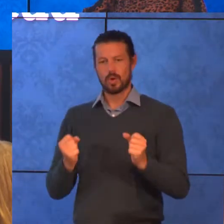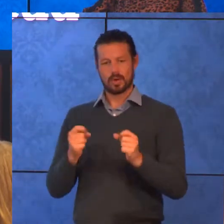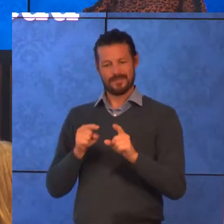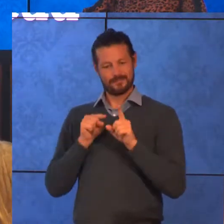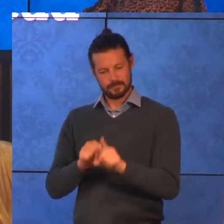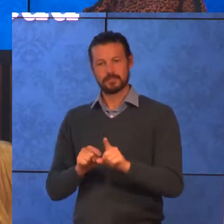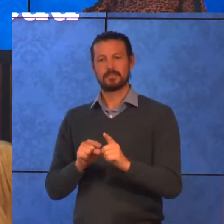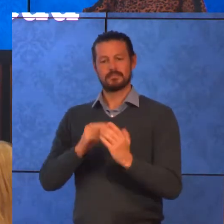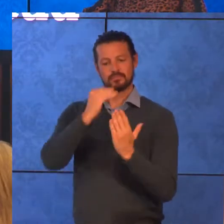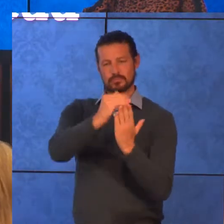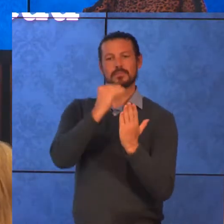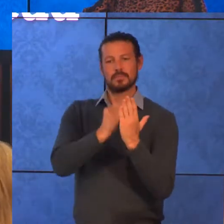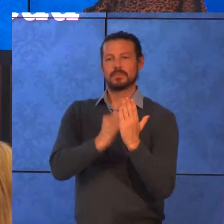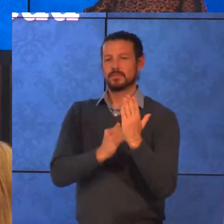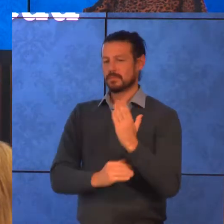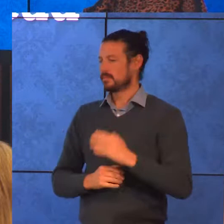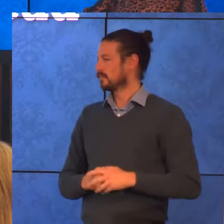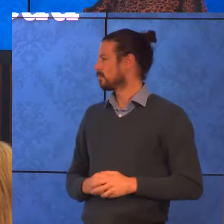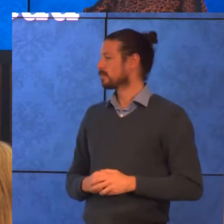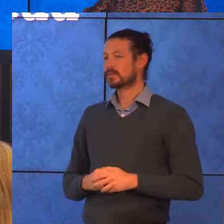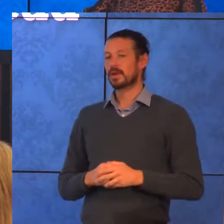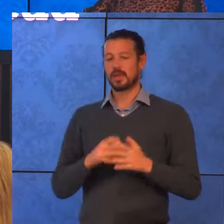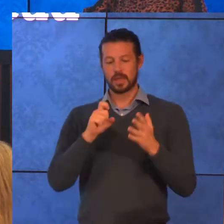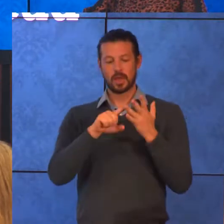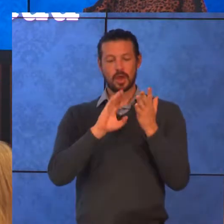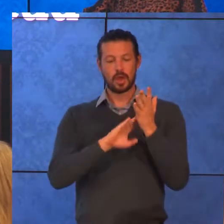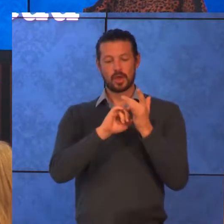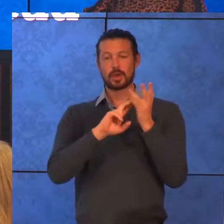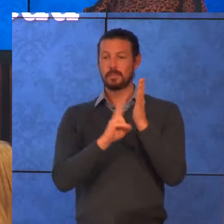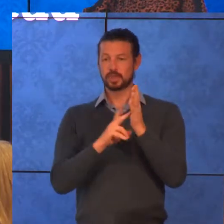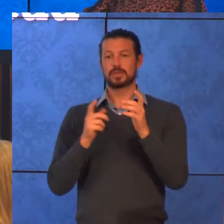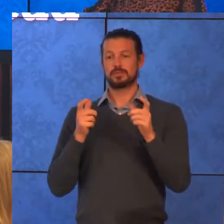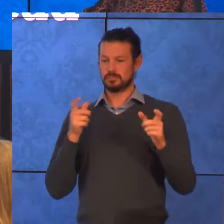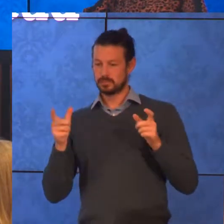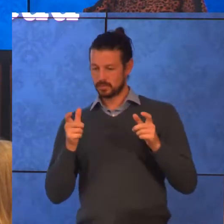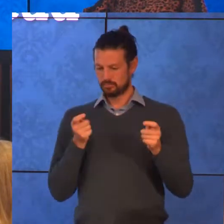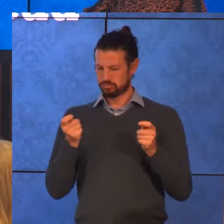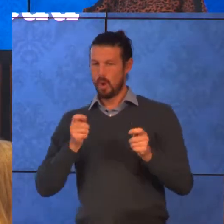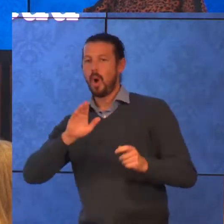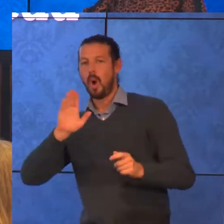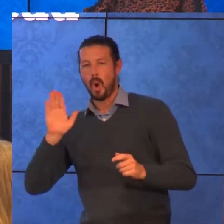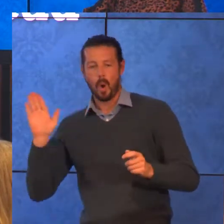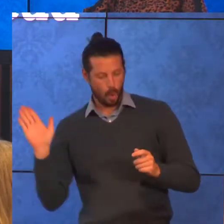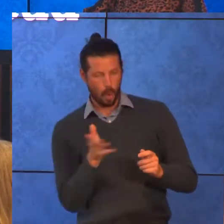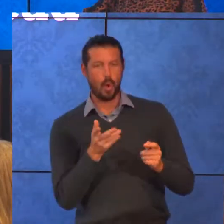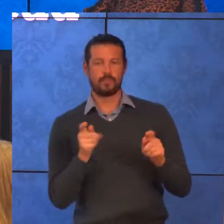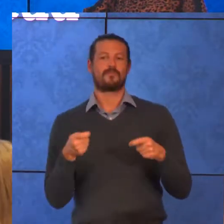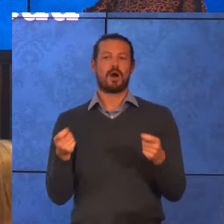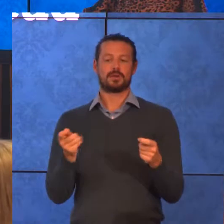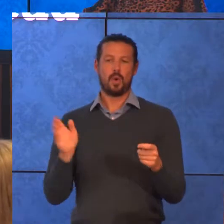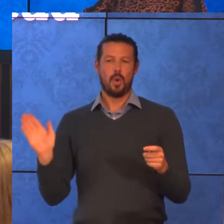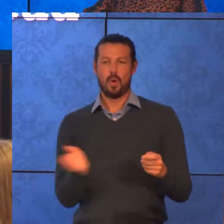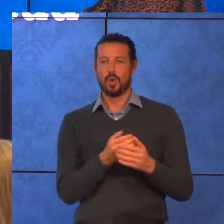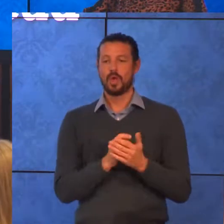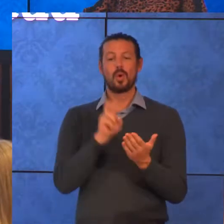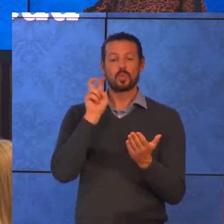provisions. So the Commission regulates all providers in the sector,